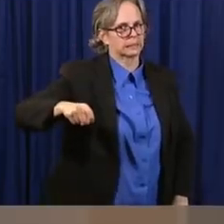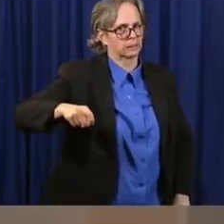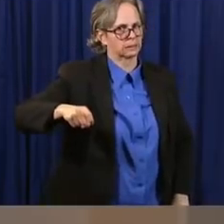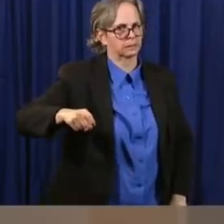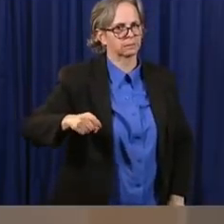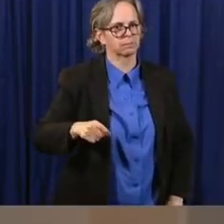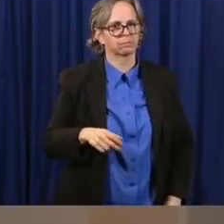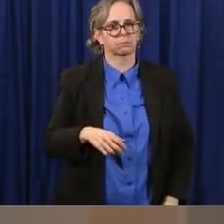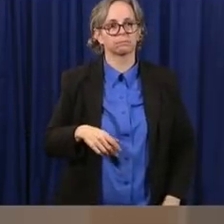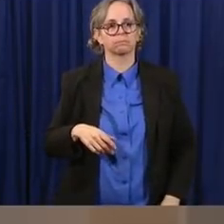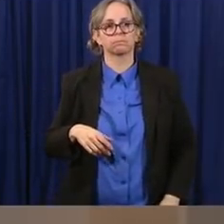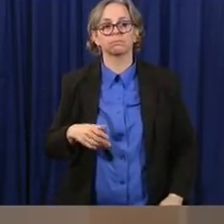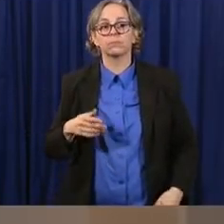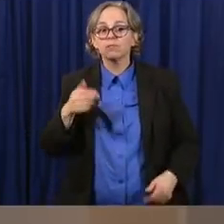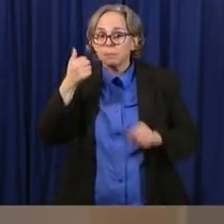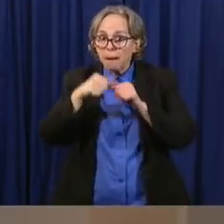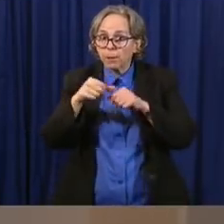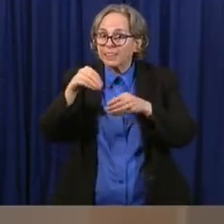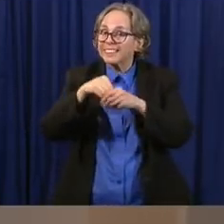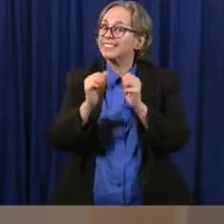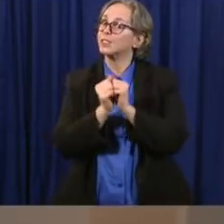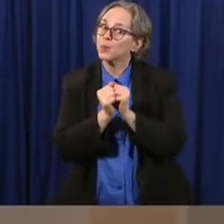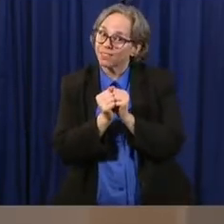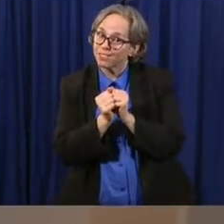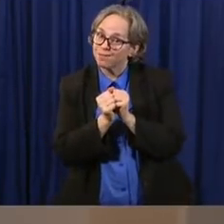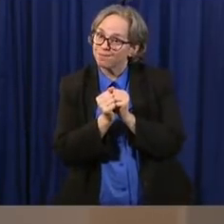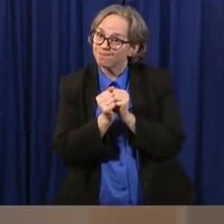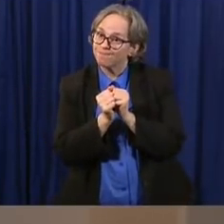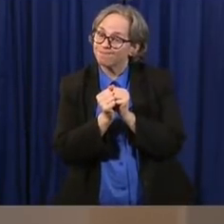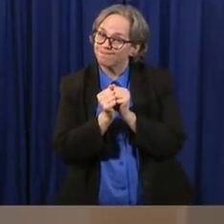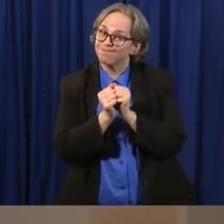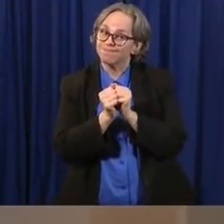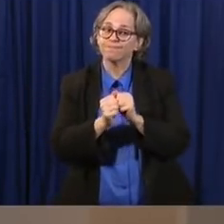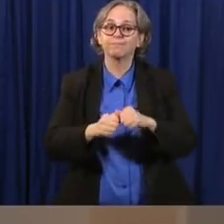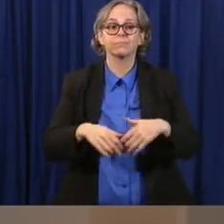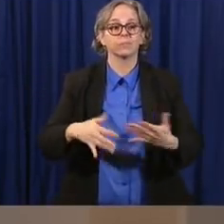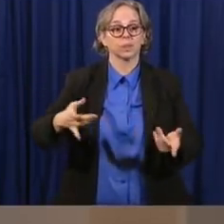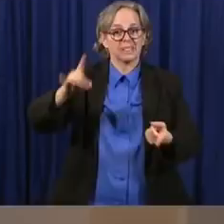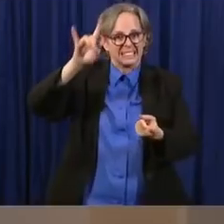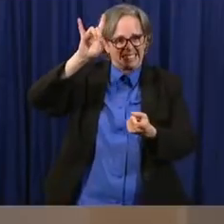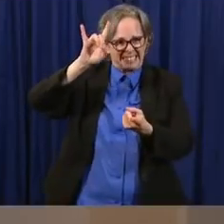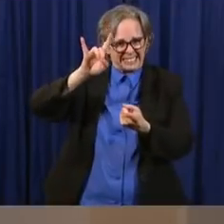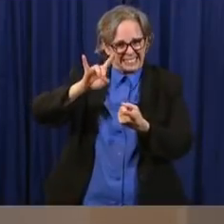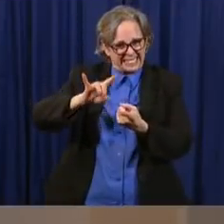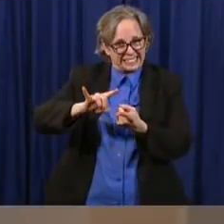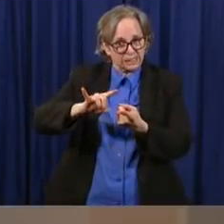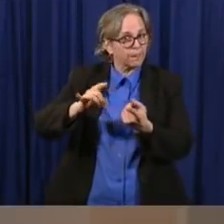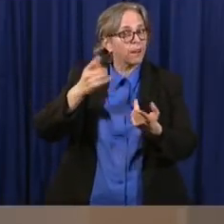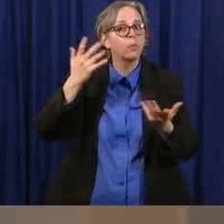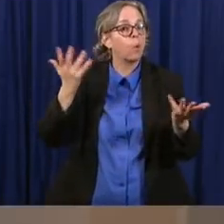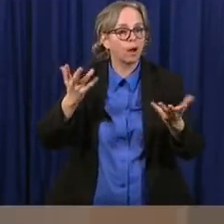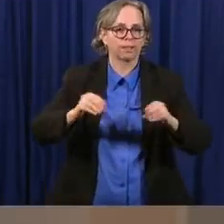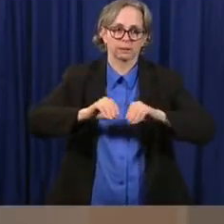we're all in this together, and to minimize the threat of spread, we can all take those precautions that help